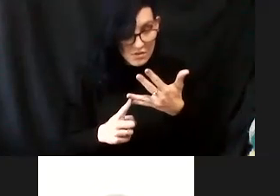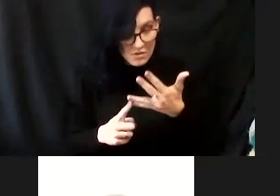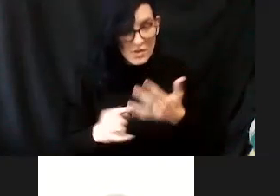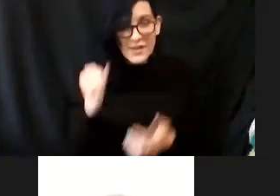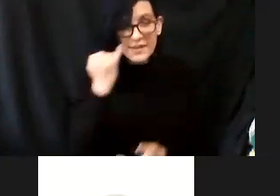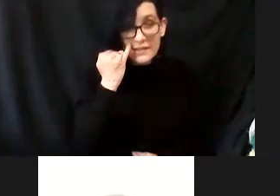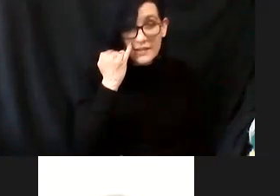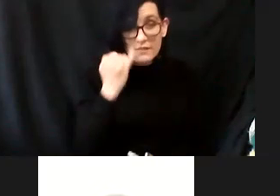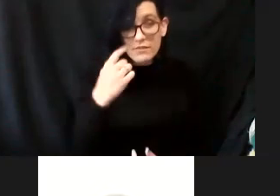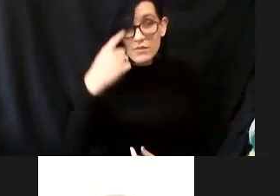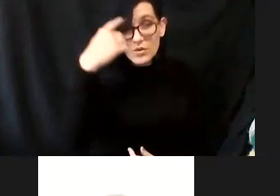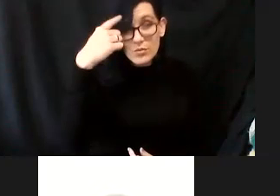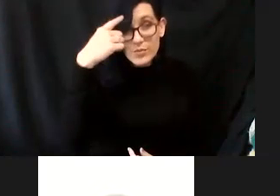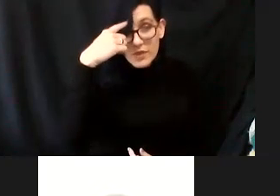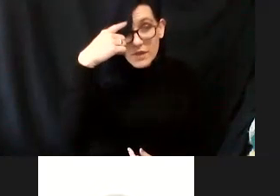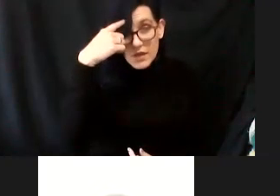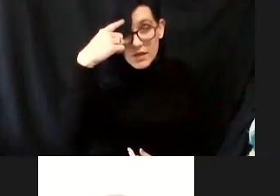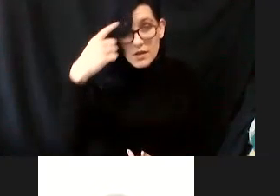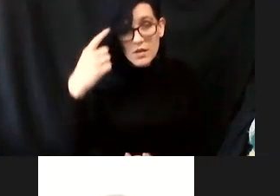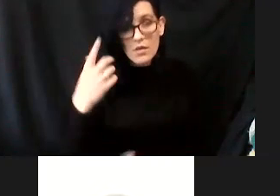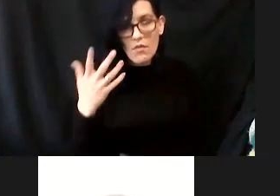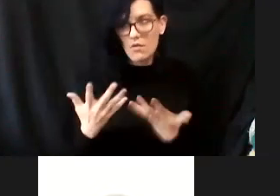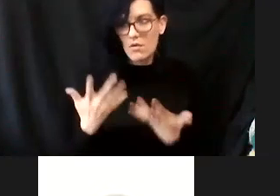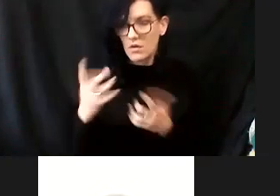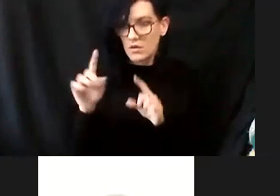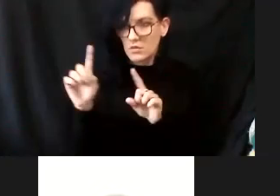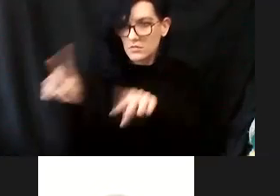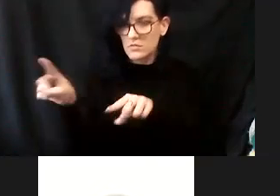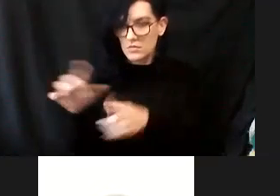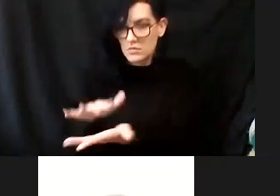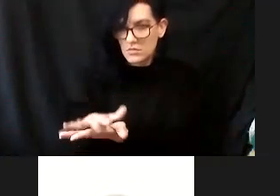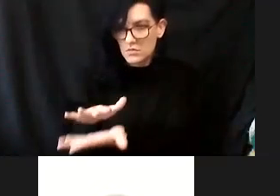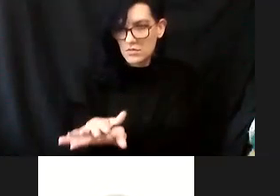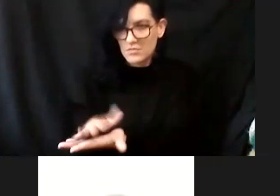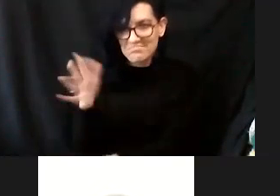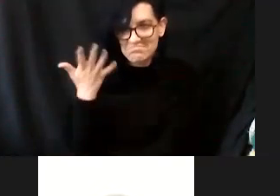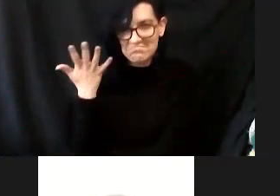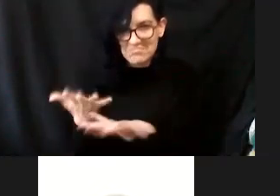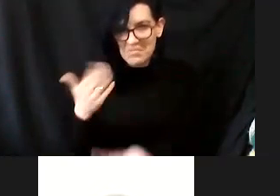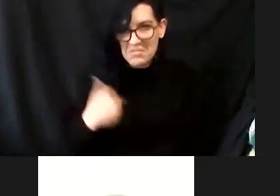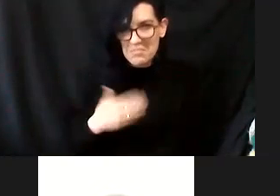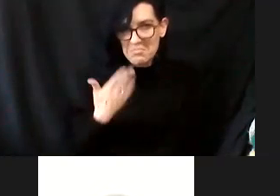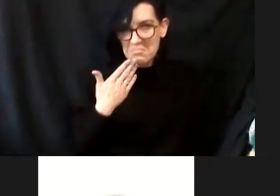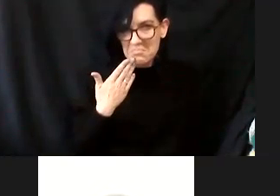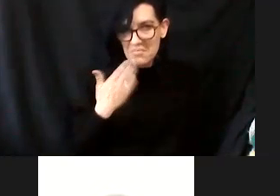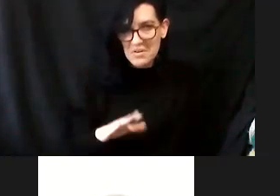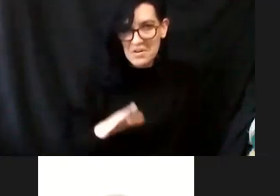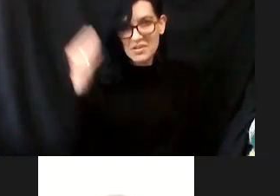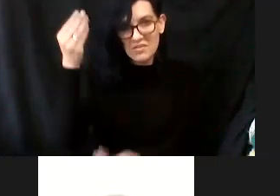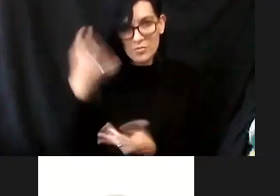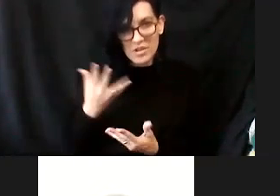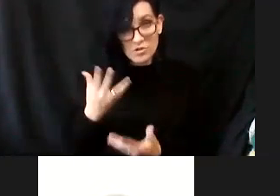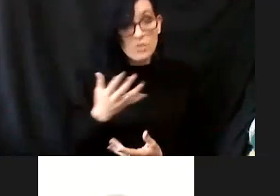there, if you knew otherwise, you should give us a call and see if we can take a look at it.